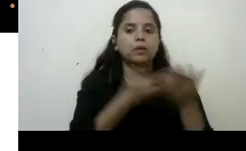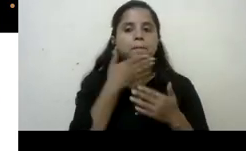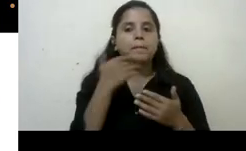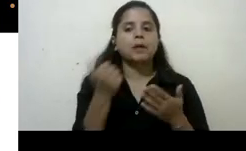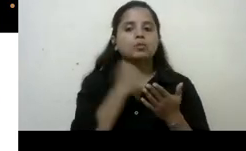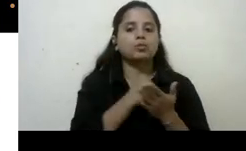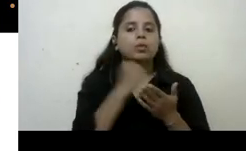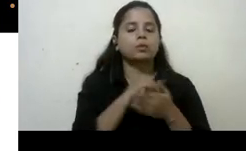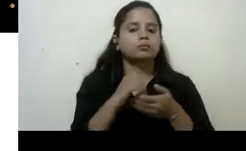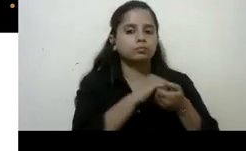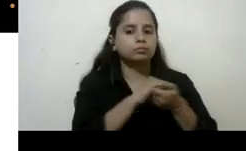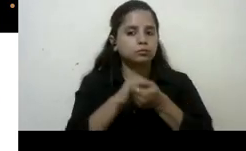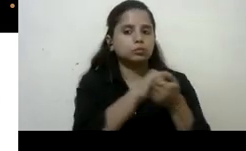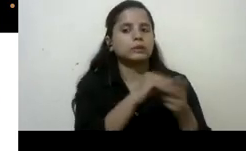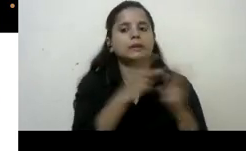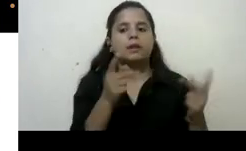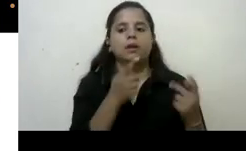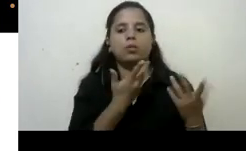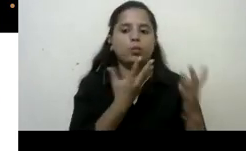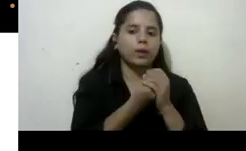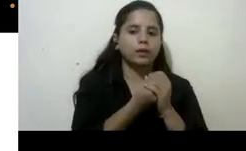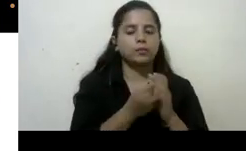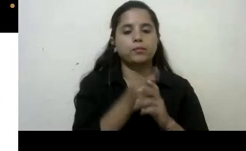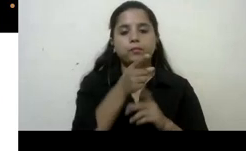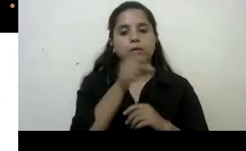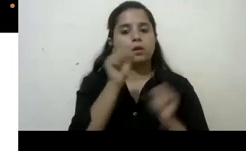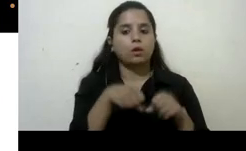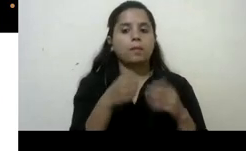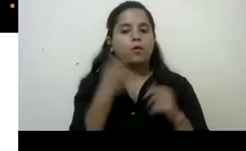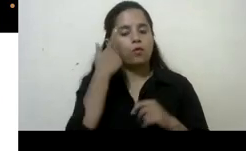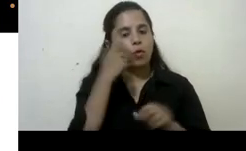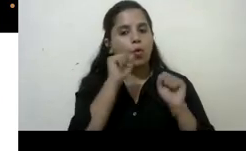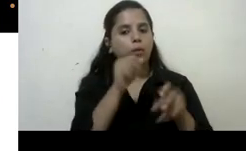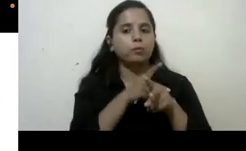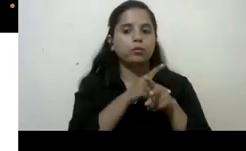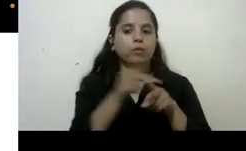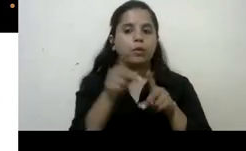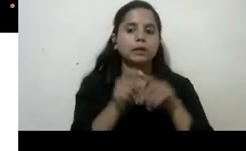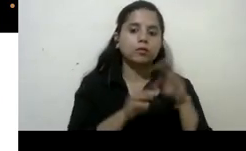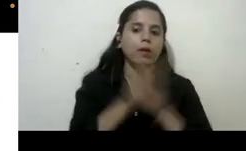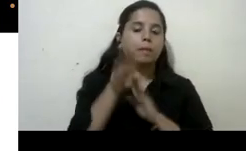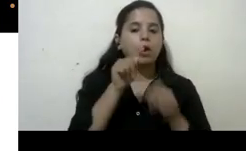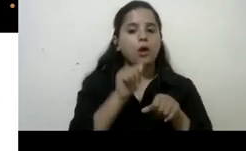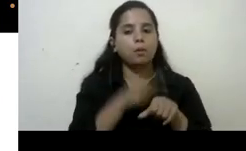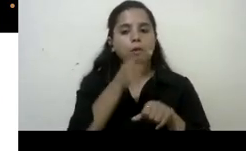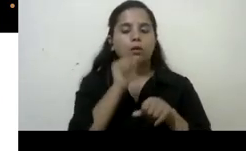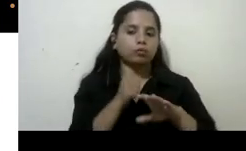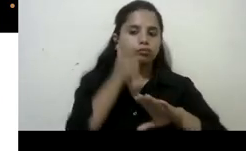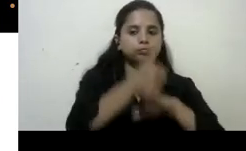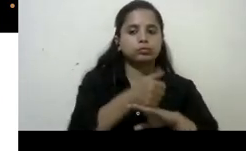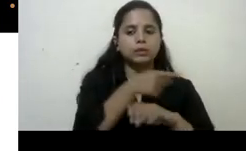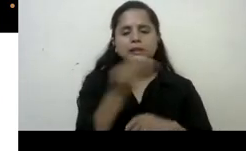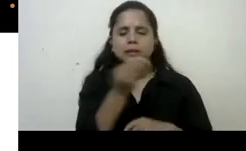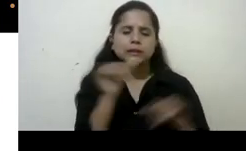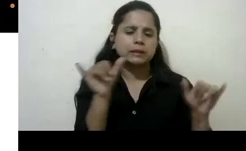and collaborate with each other. You can also, for your professional development opportunities, establish such type